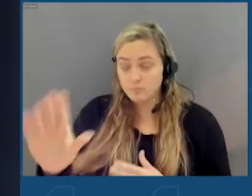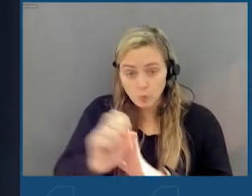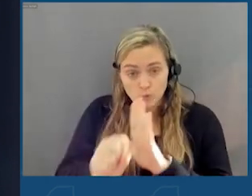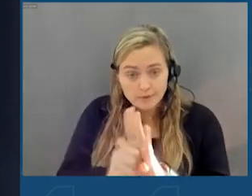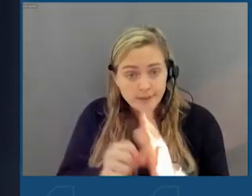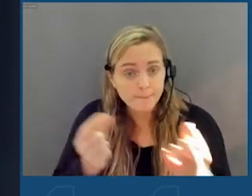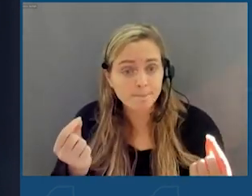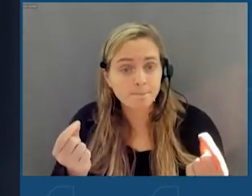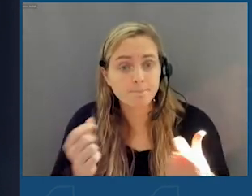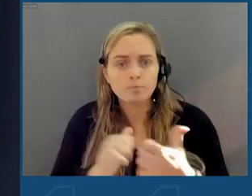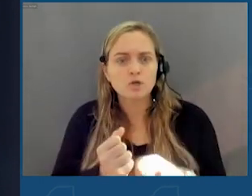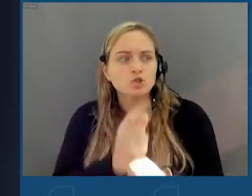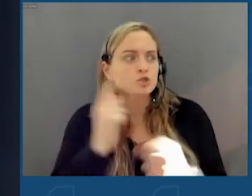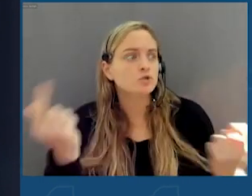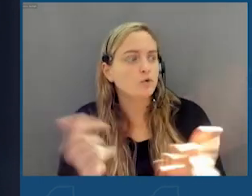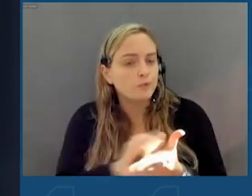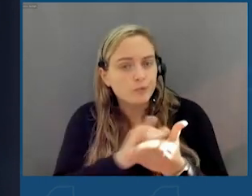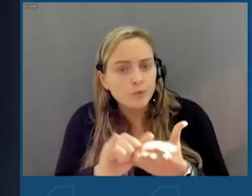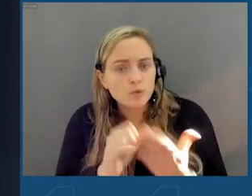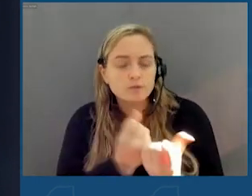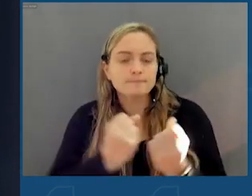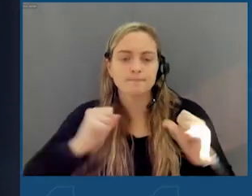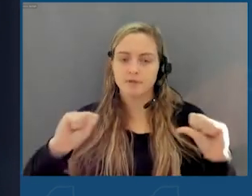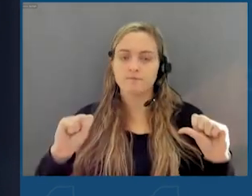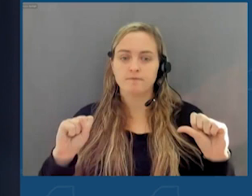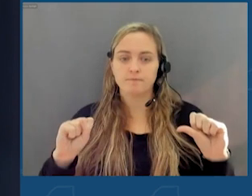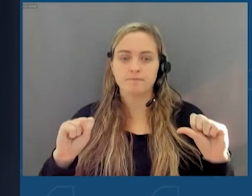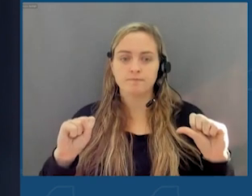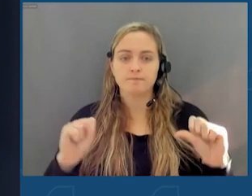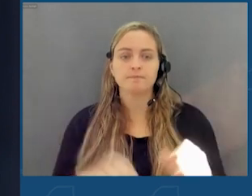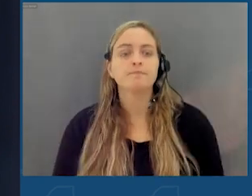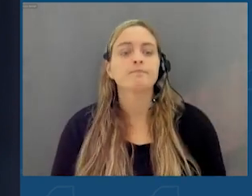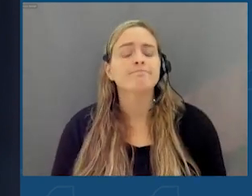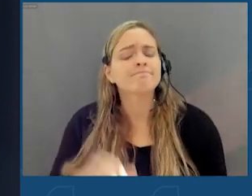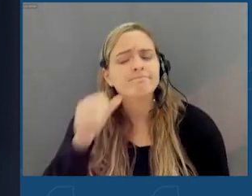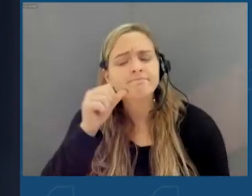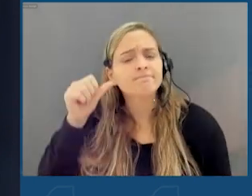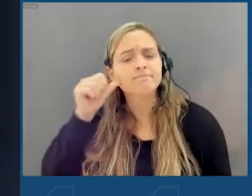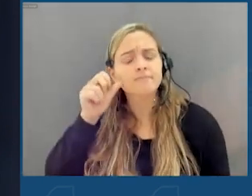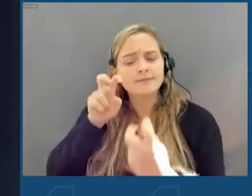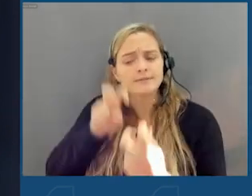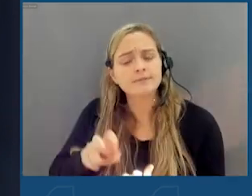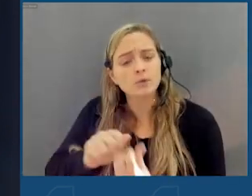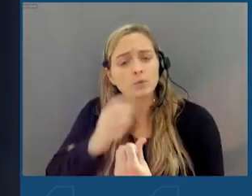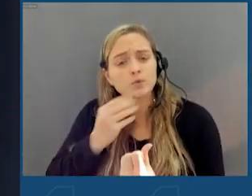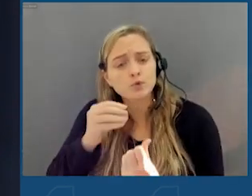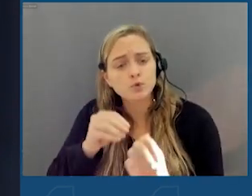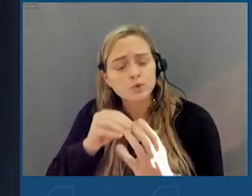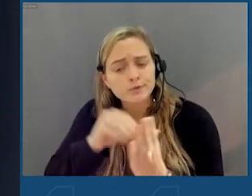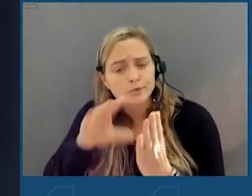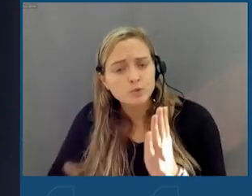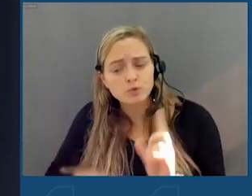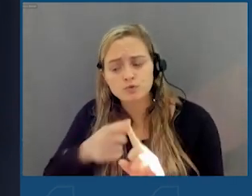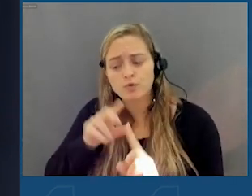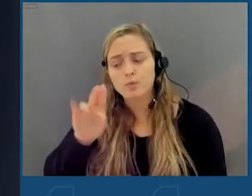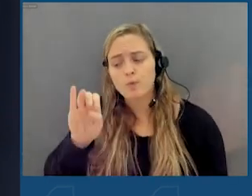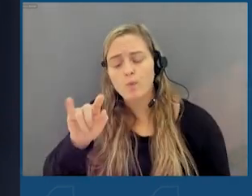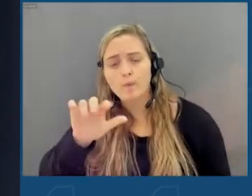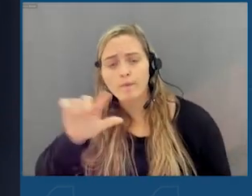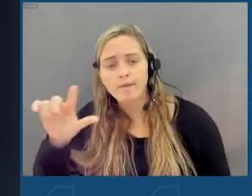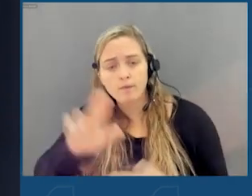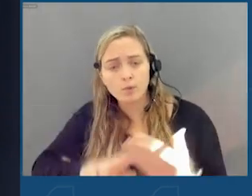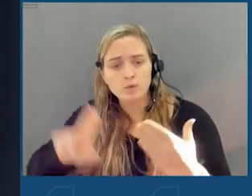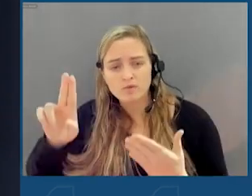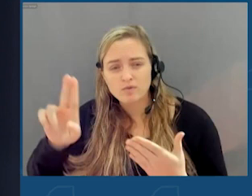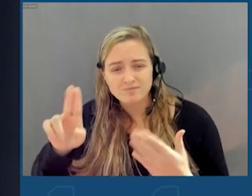that all New Yorkers are safe. Just yesterday, I sat with Jewish students at Cornell University. After